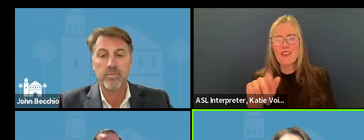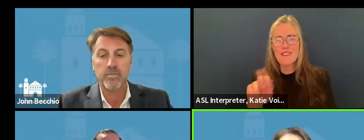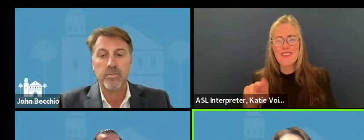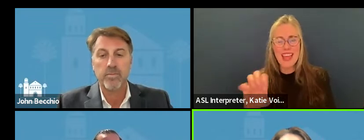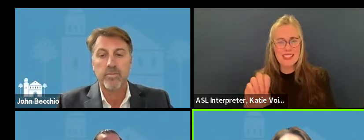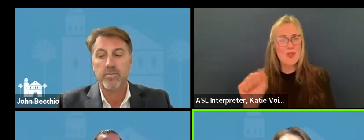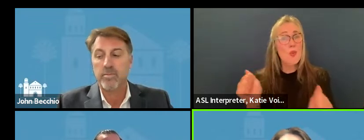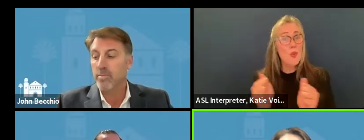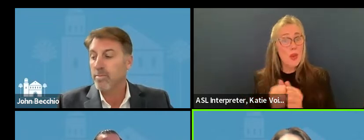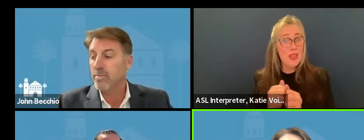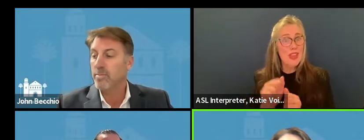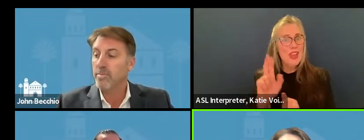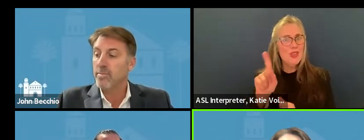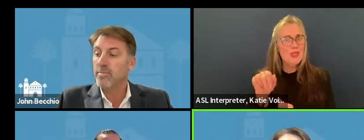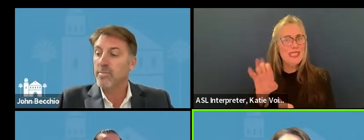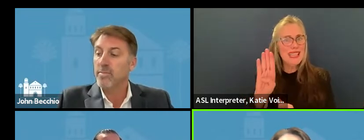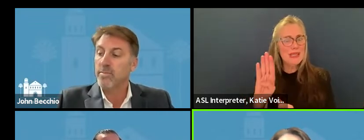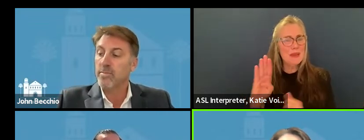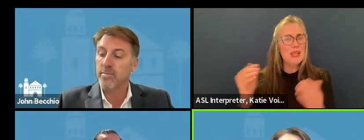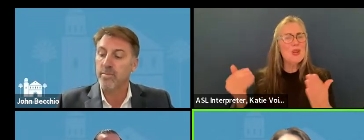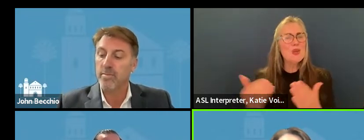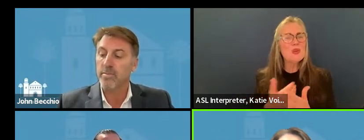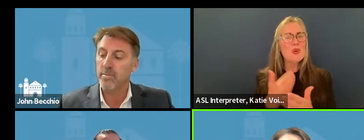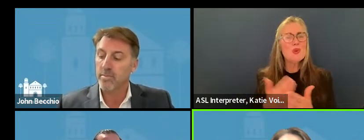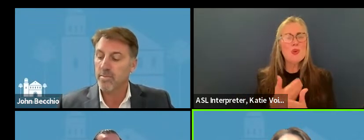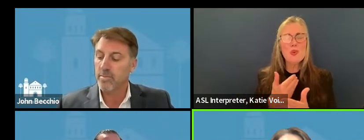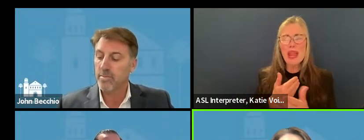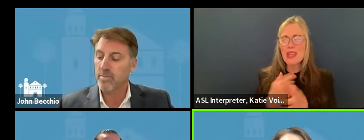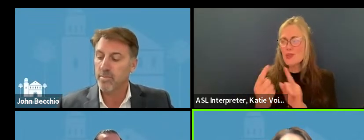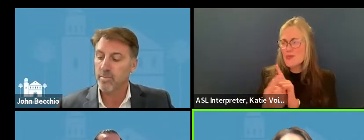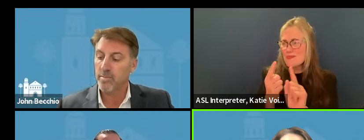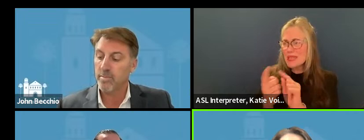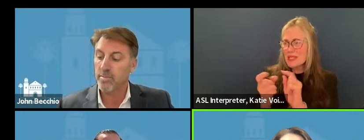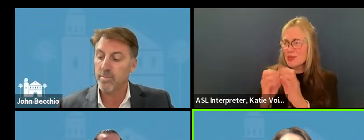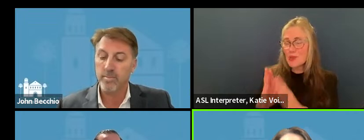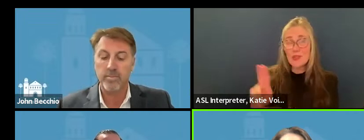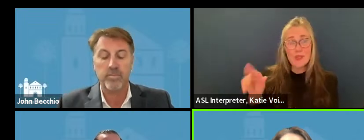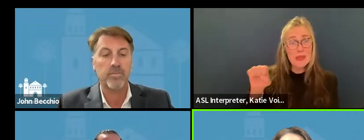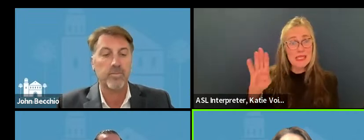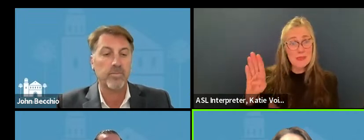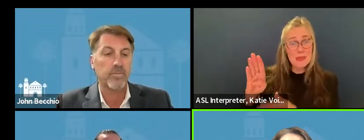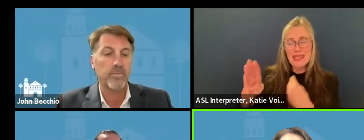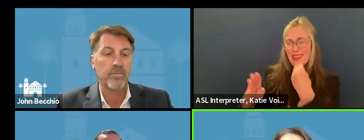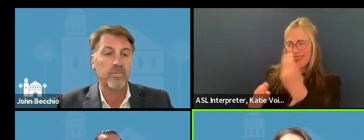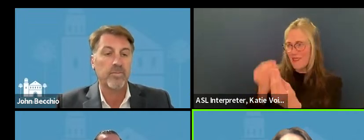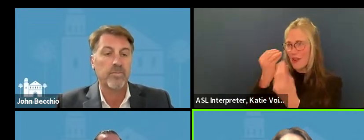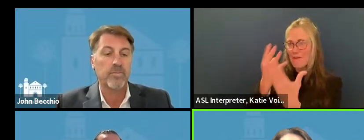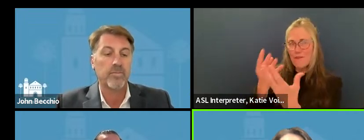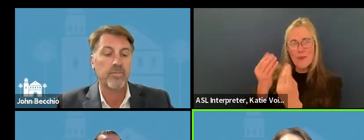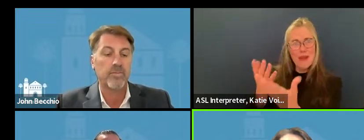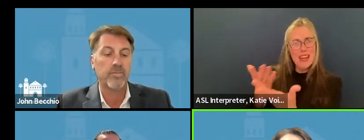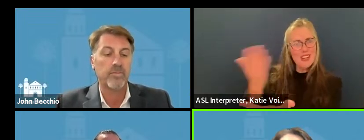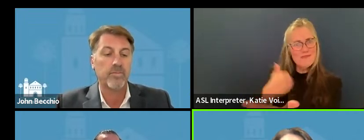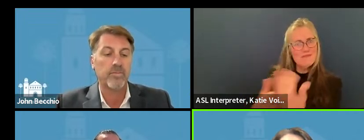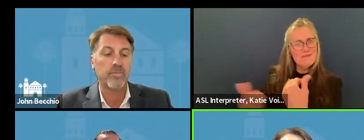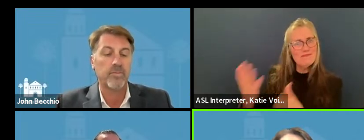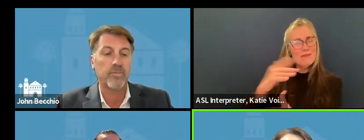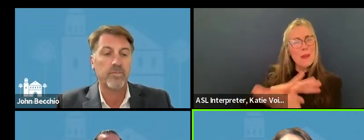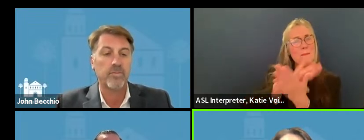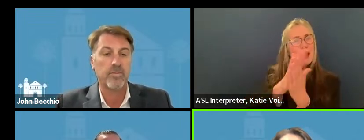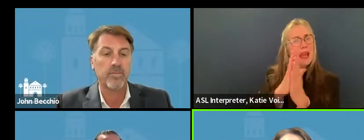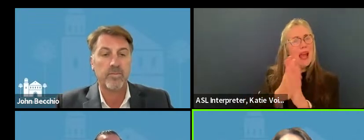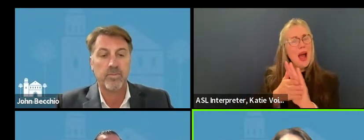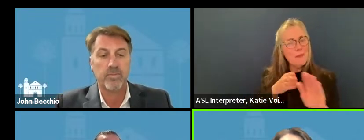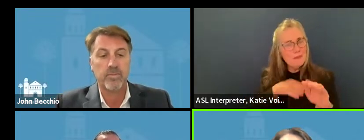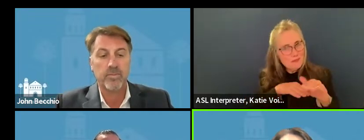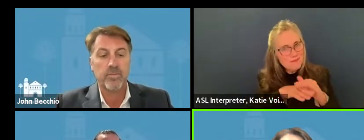us to be able to meet with the students at UCSB, give them the information on how they can become substitute